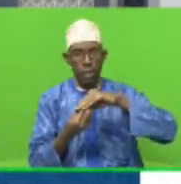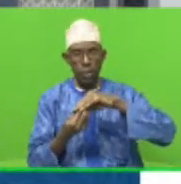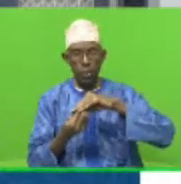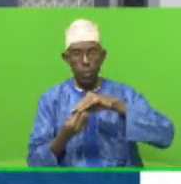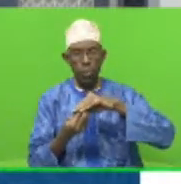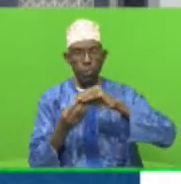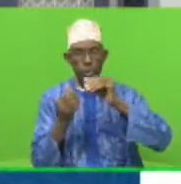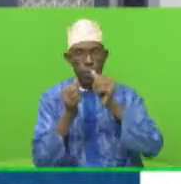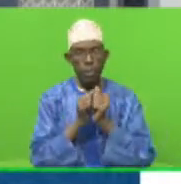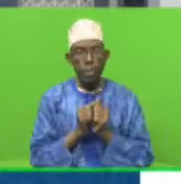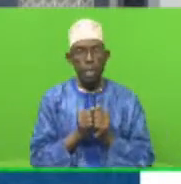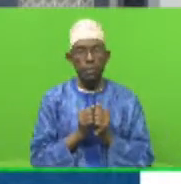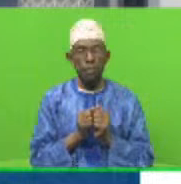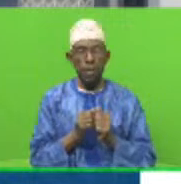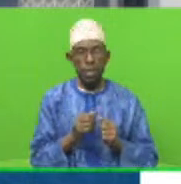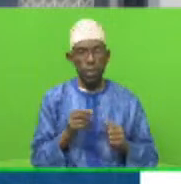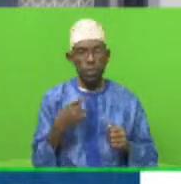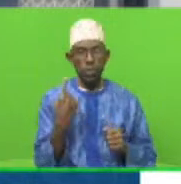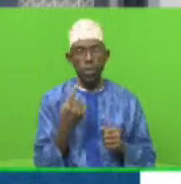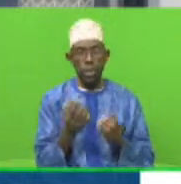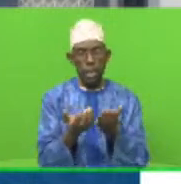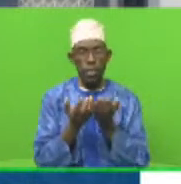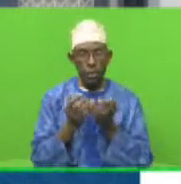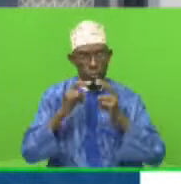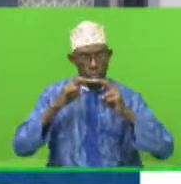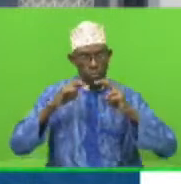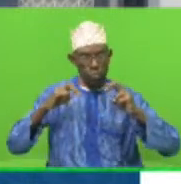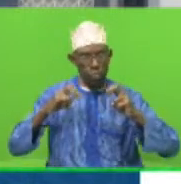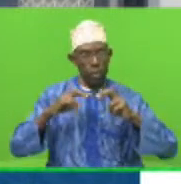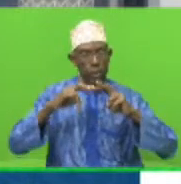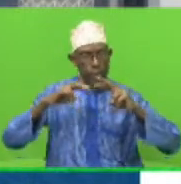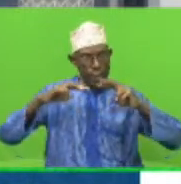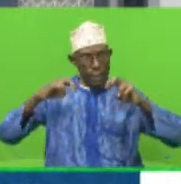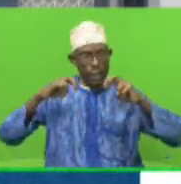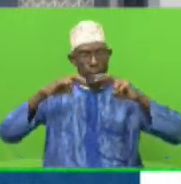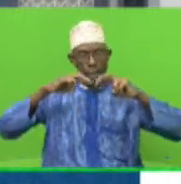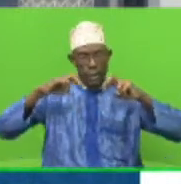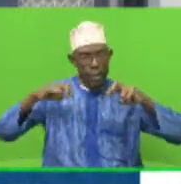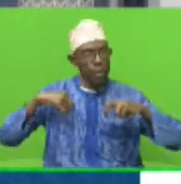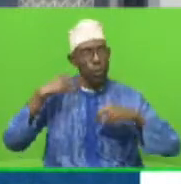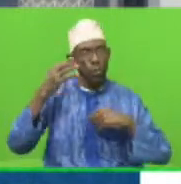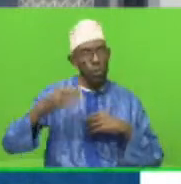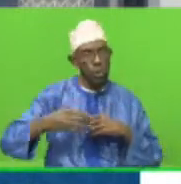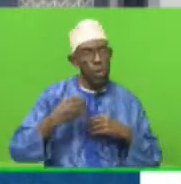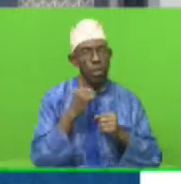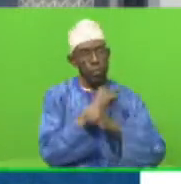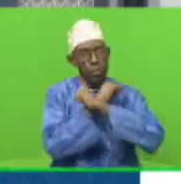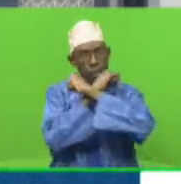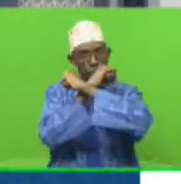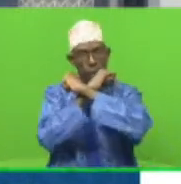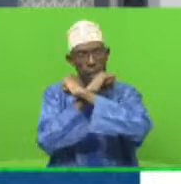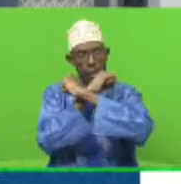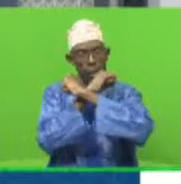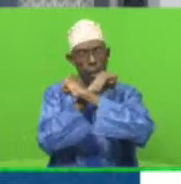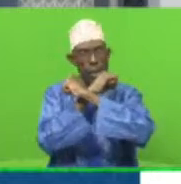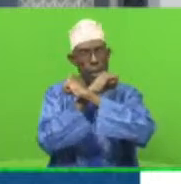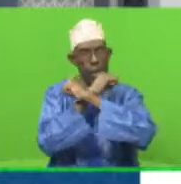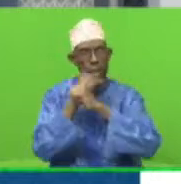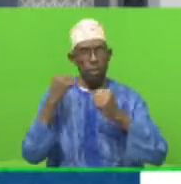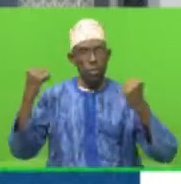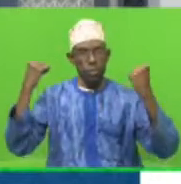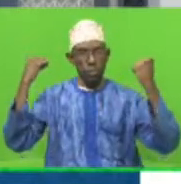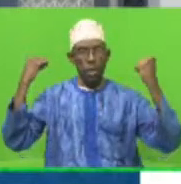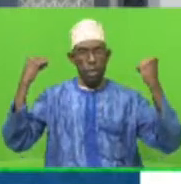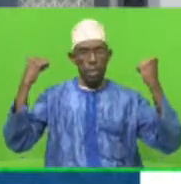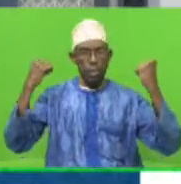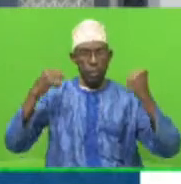fitra. This fitra needs to be nurtured. This fitra needs to be protected. And it is strengthened